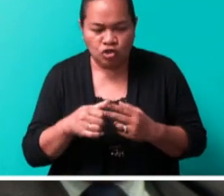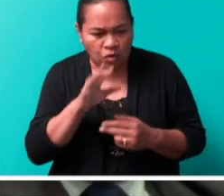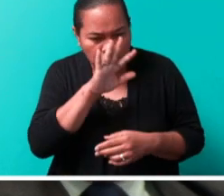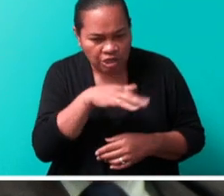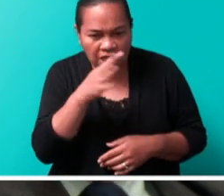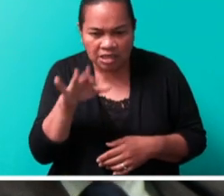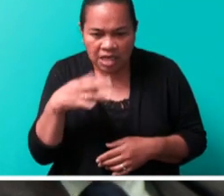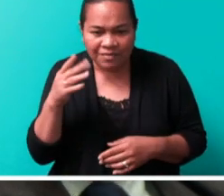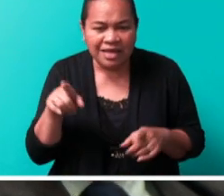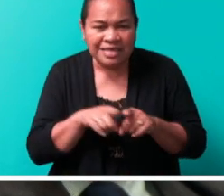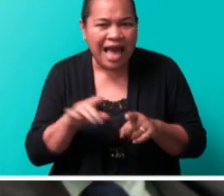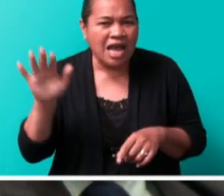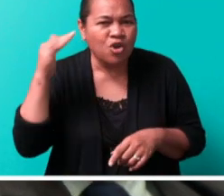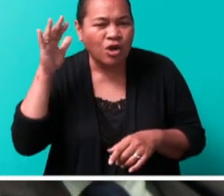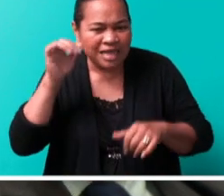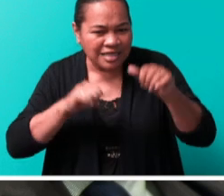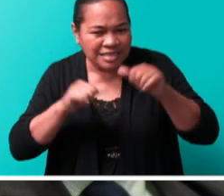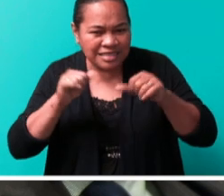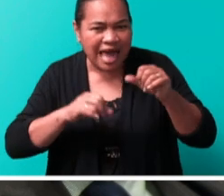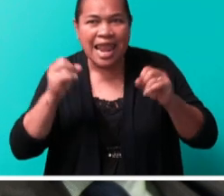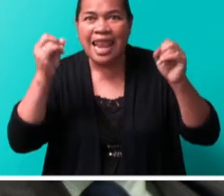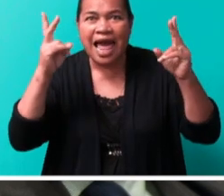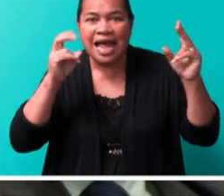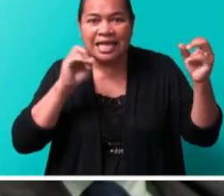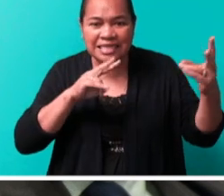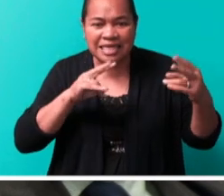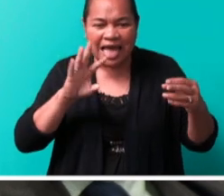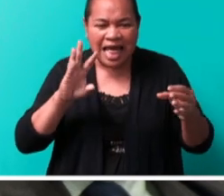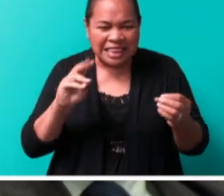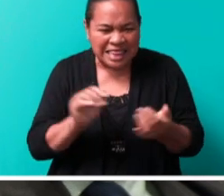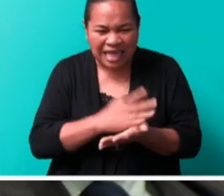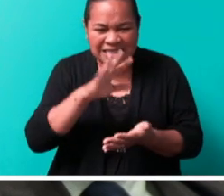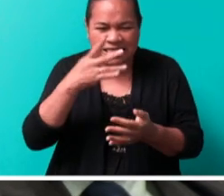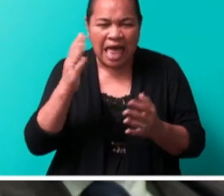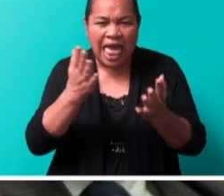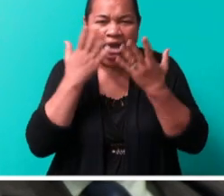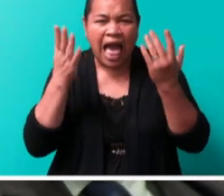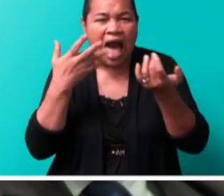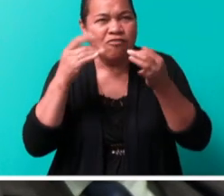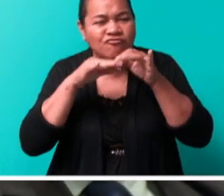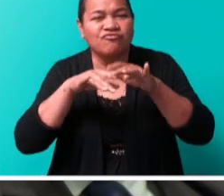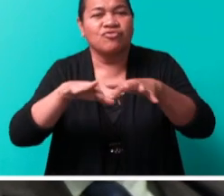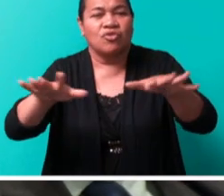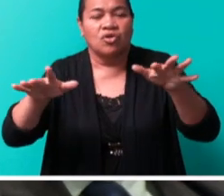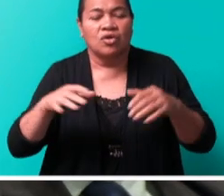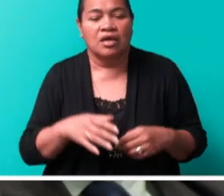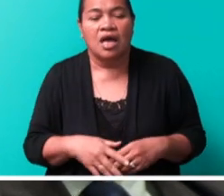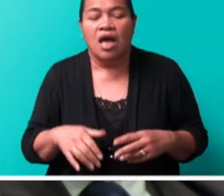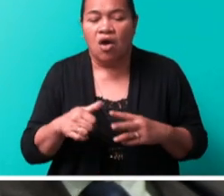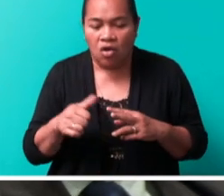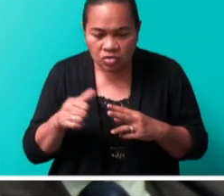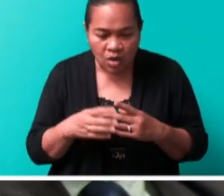as noise assessments, lighting facilities, dust, airflow, asbestos and